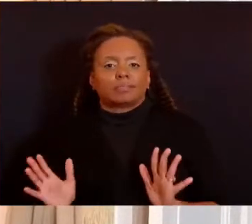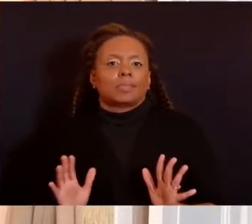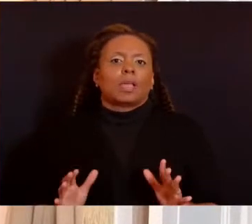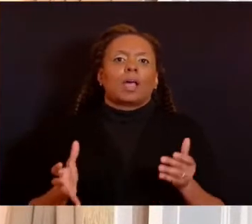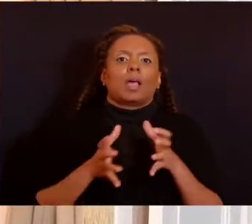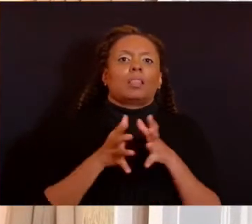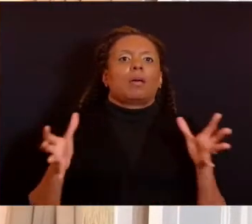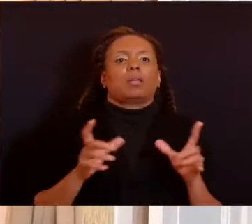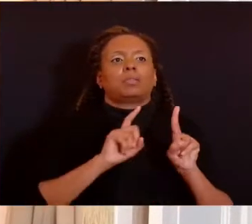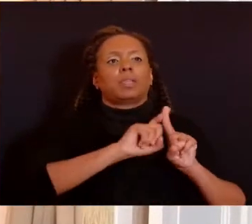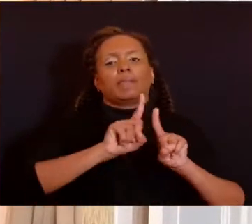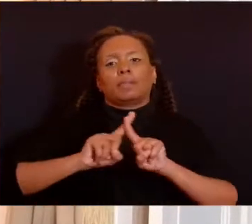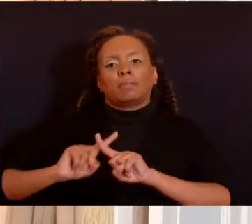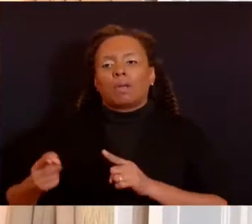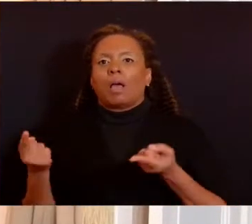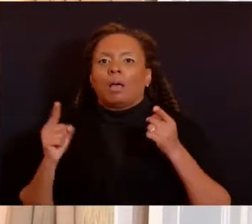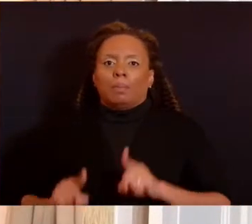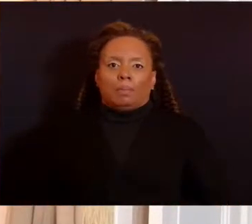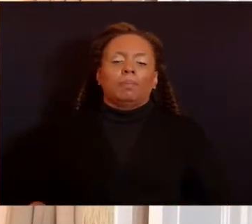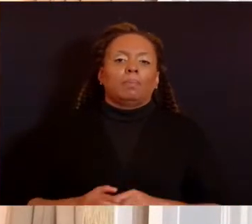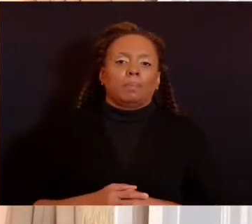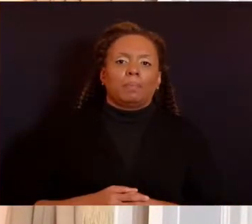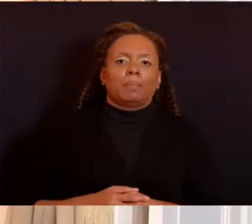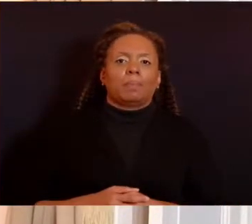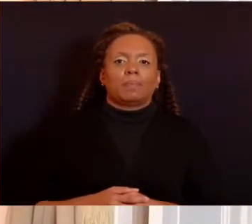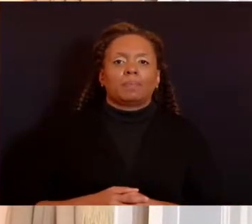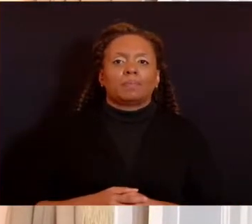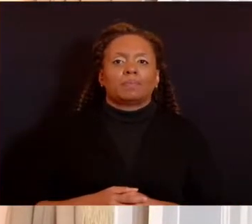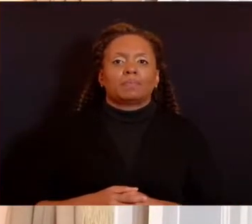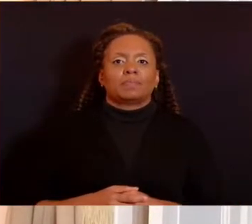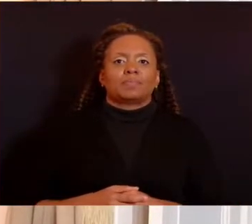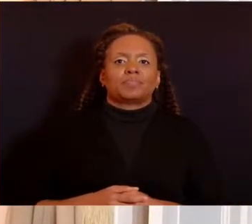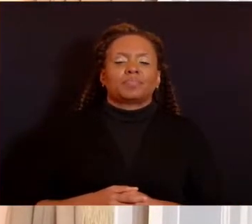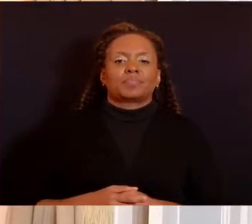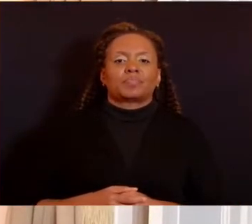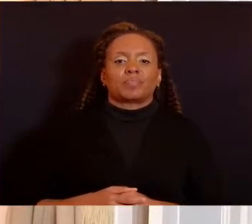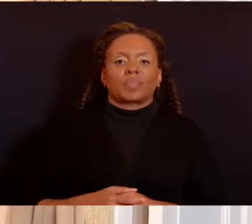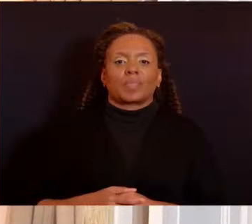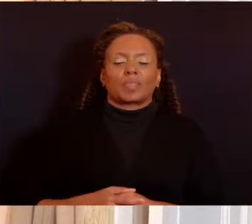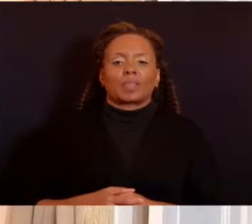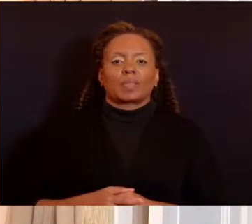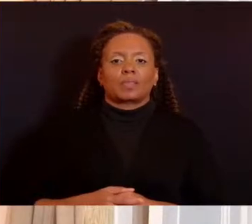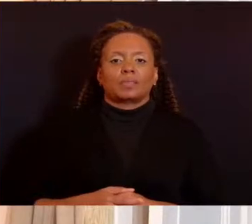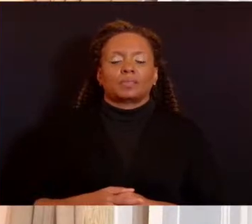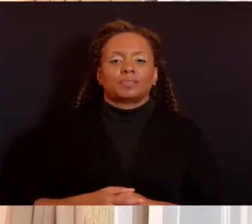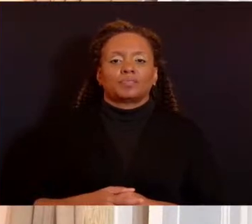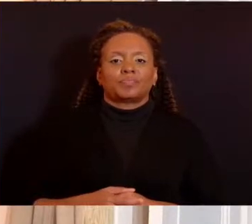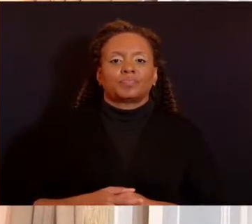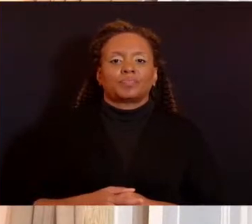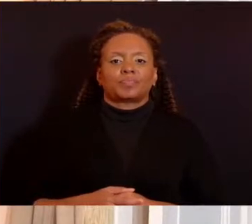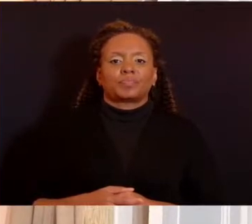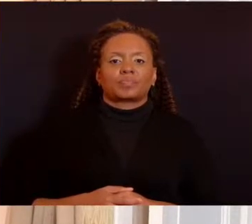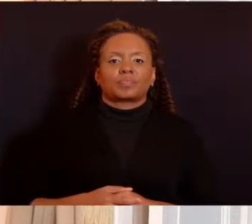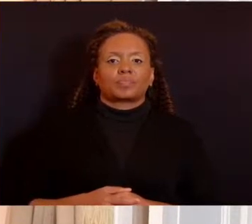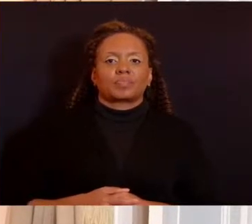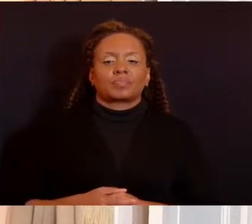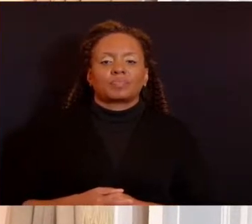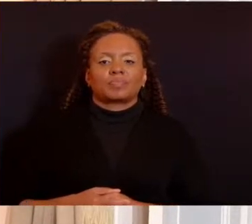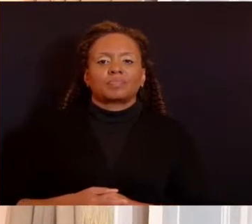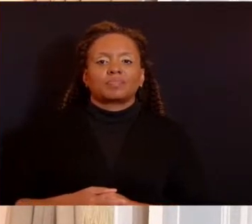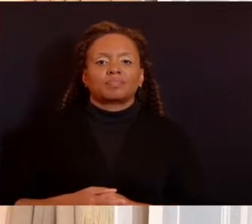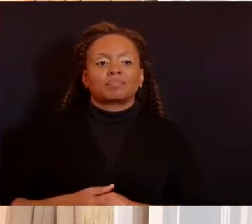on. But even as we do this, yesterday I said to you that we were having